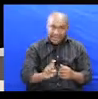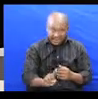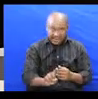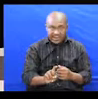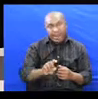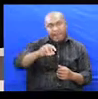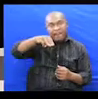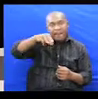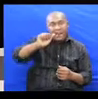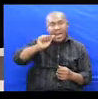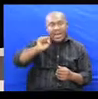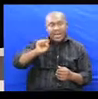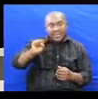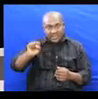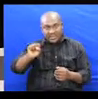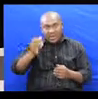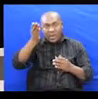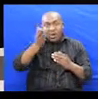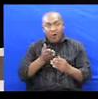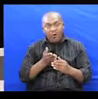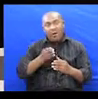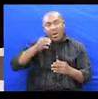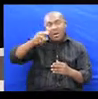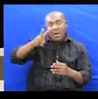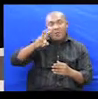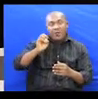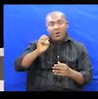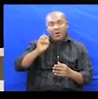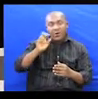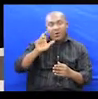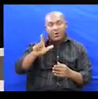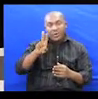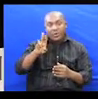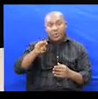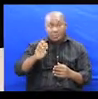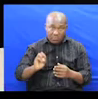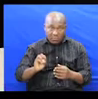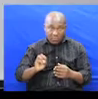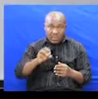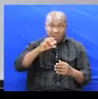is mass concentration. Mass over volume, this one